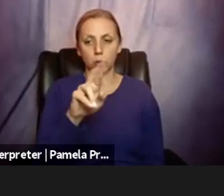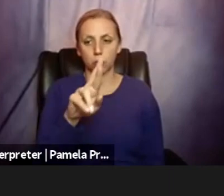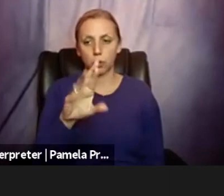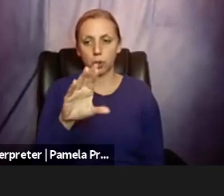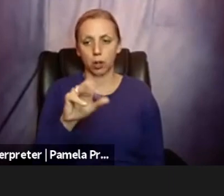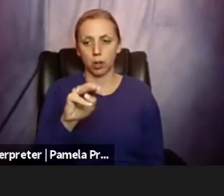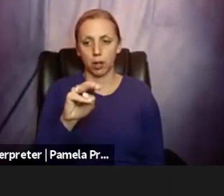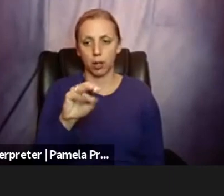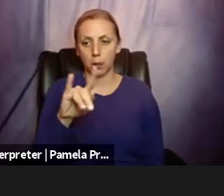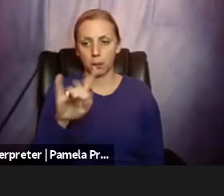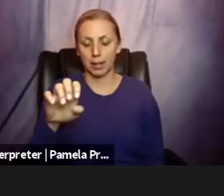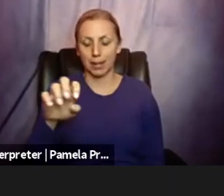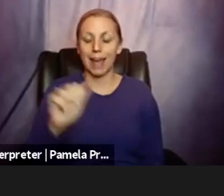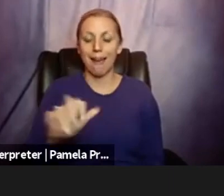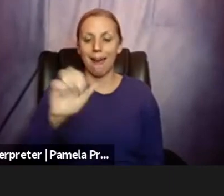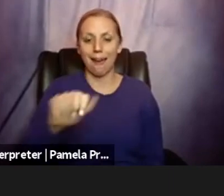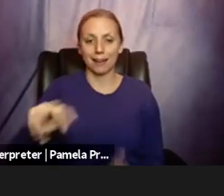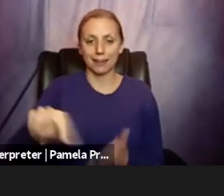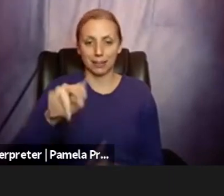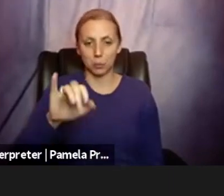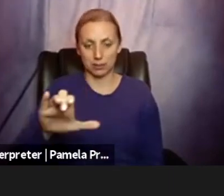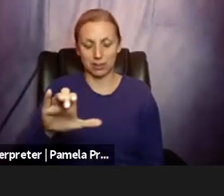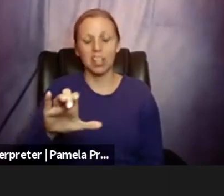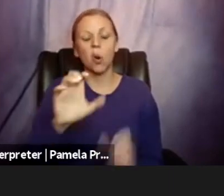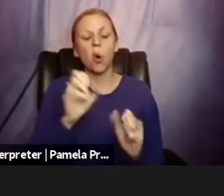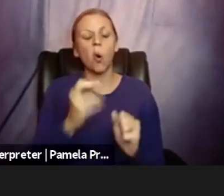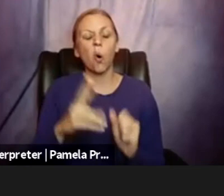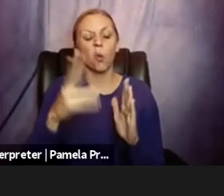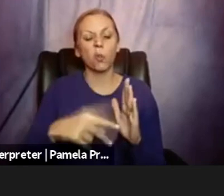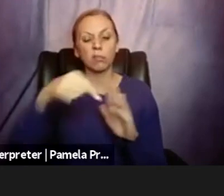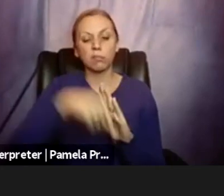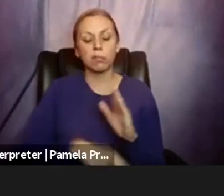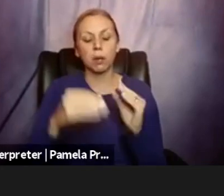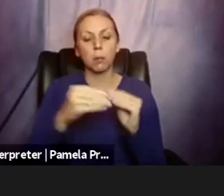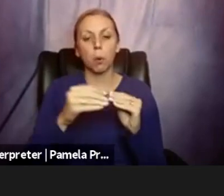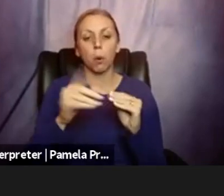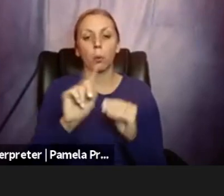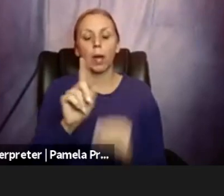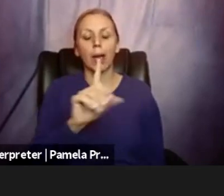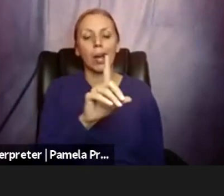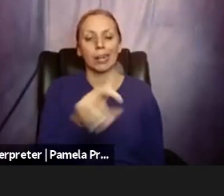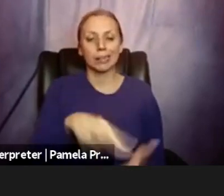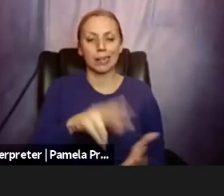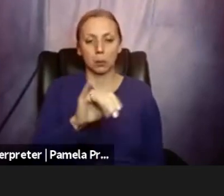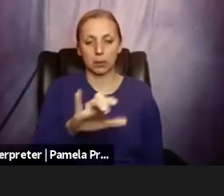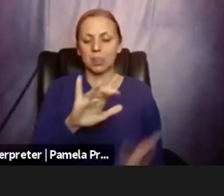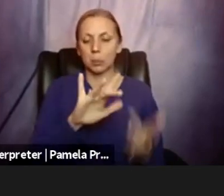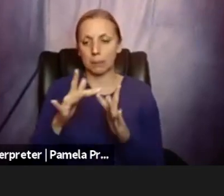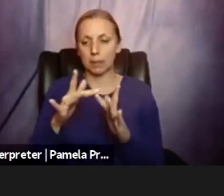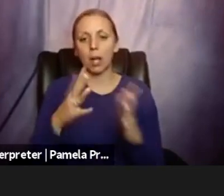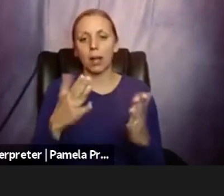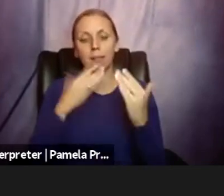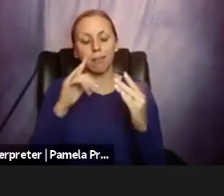juniorcommittee@dance.nyc or read about us on the Dance NYC website. We want to share our gratitude to our interpreters,